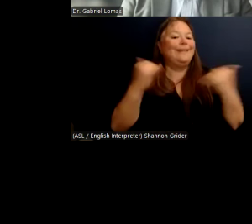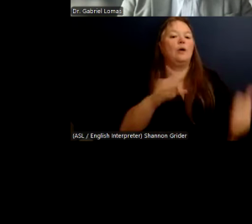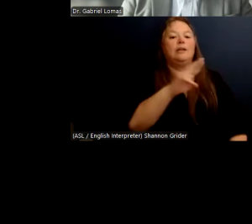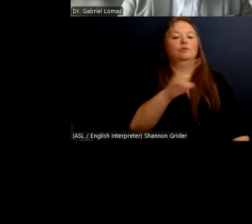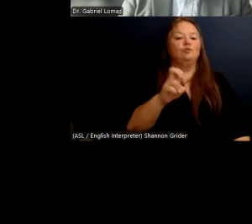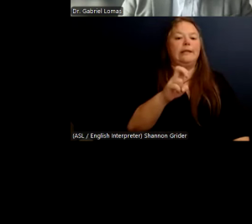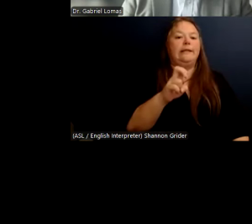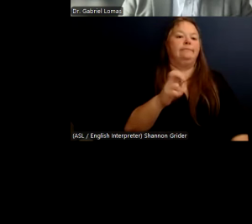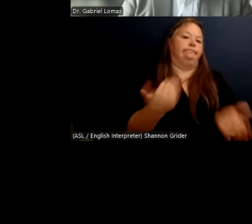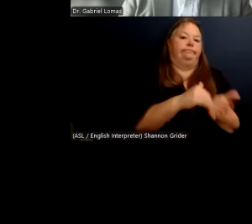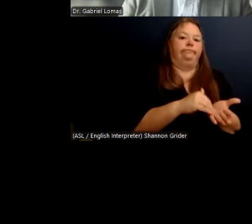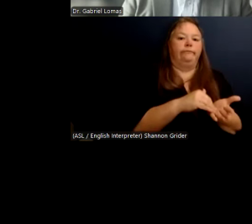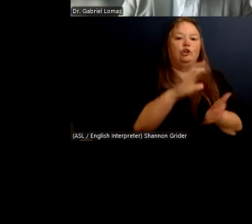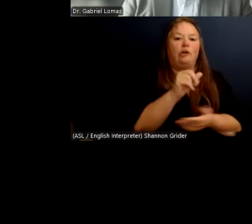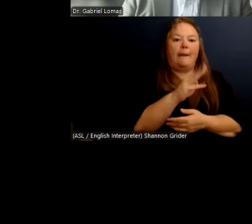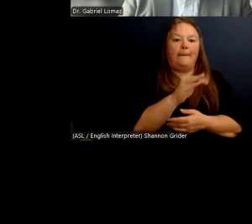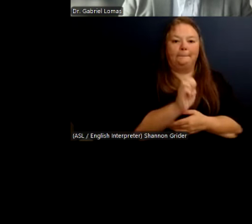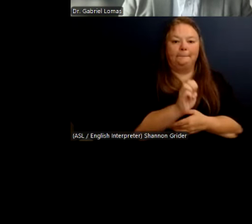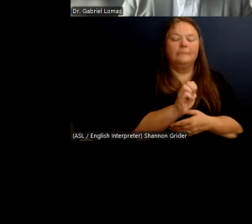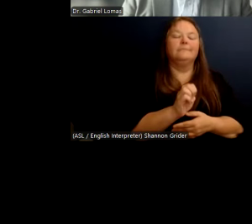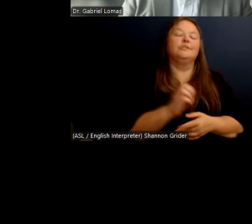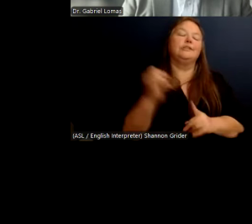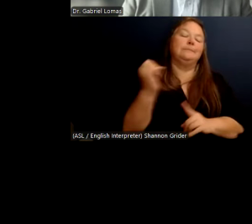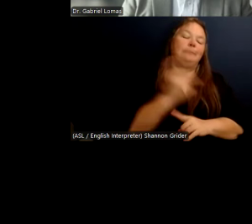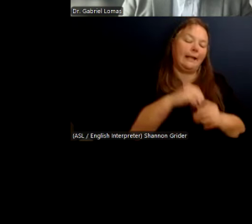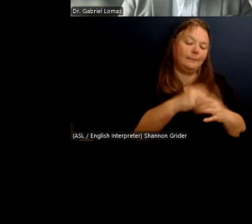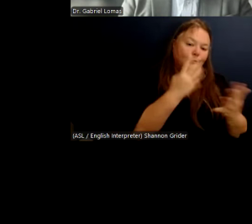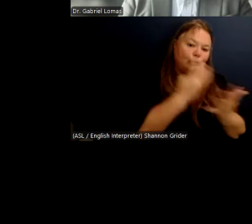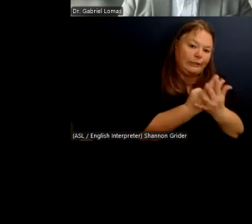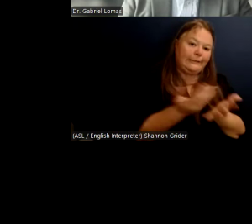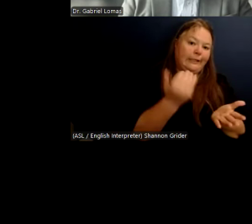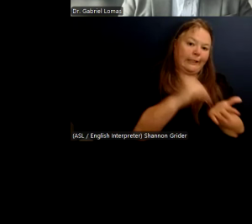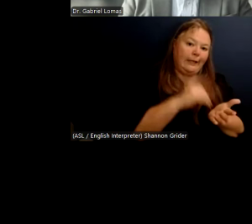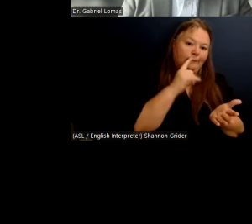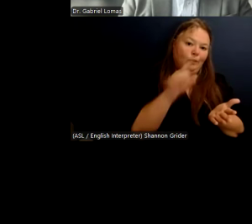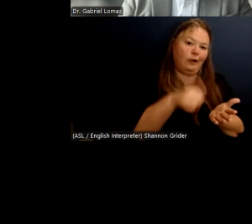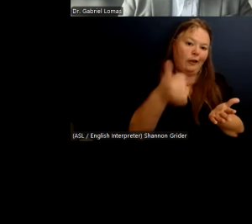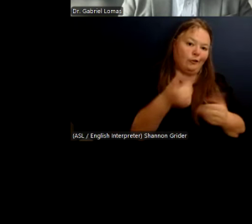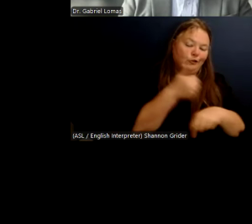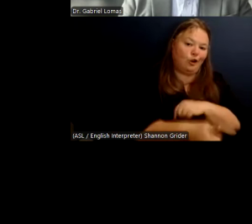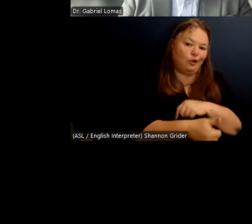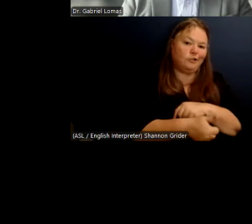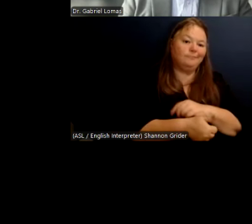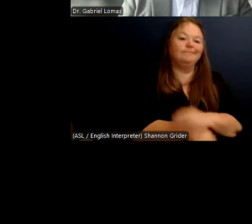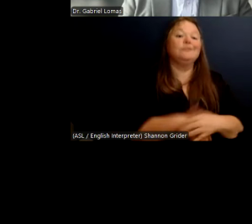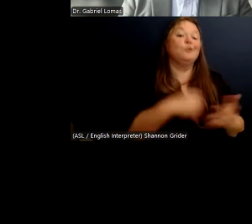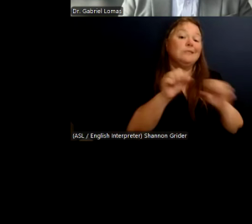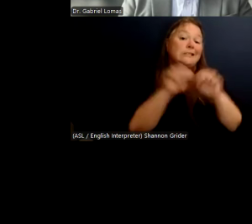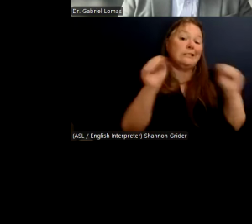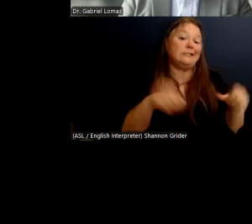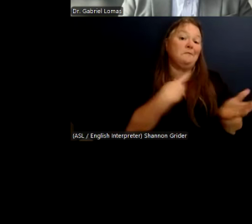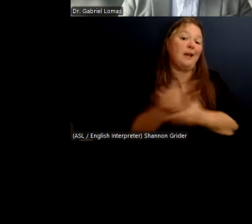years. So again, the system really failed him, and he returned to prison. Next slide.